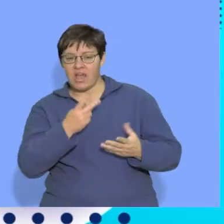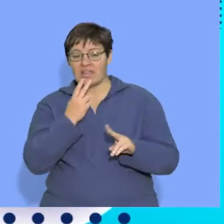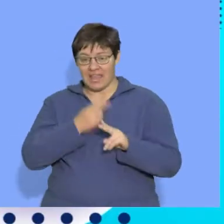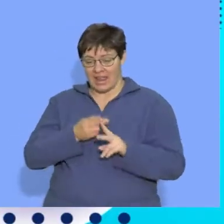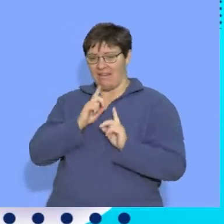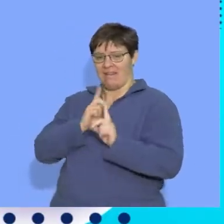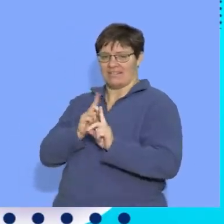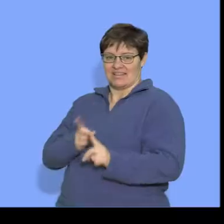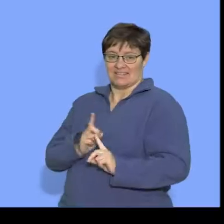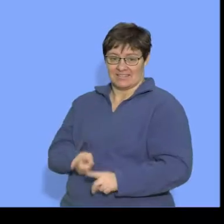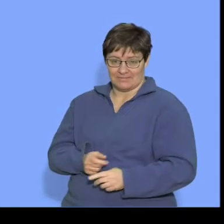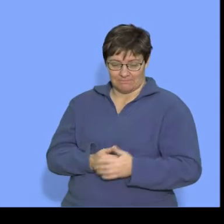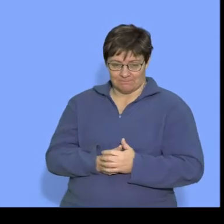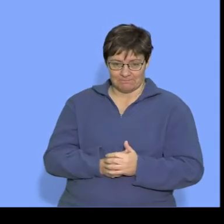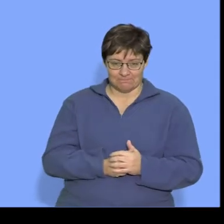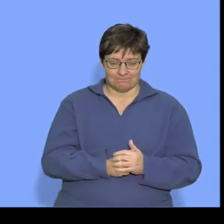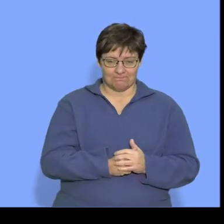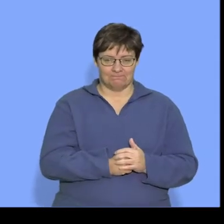some questions.